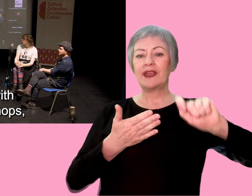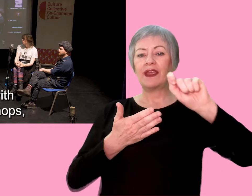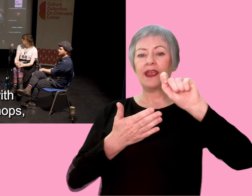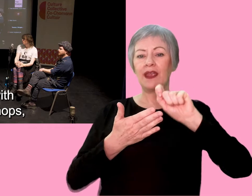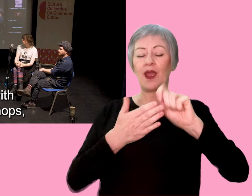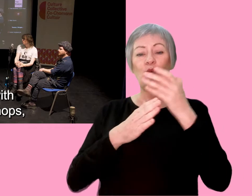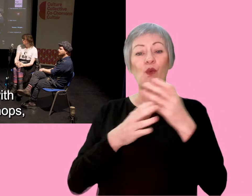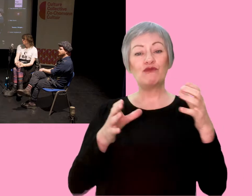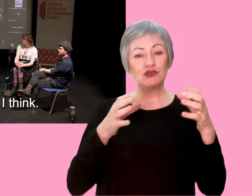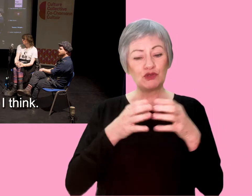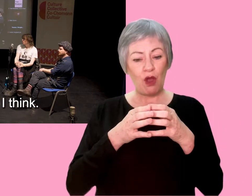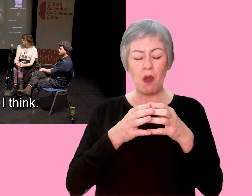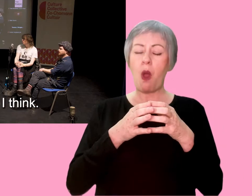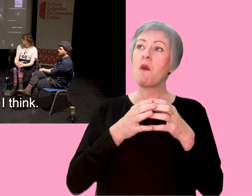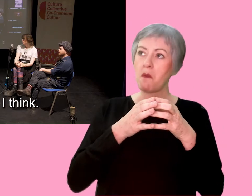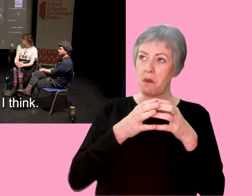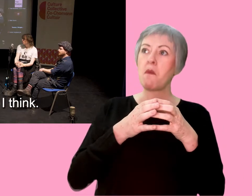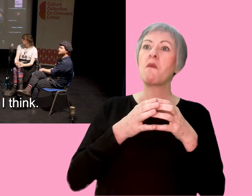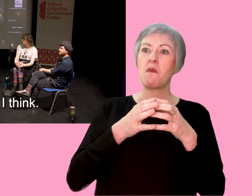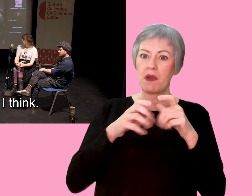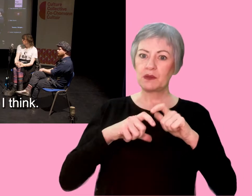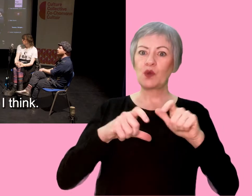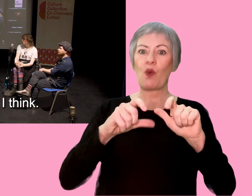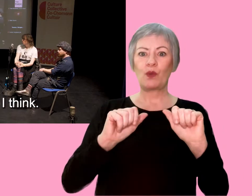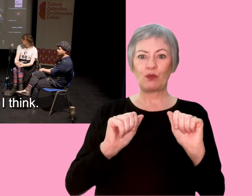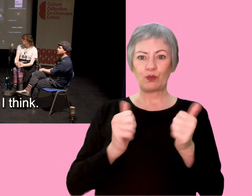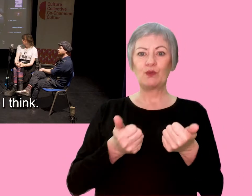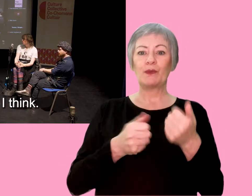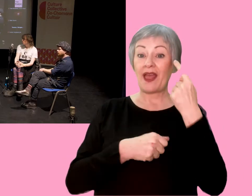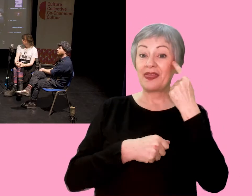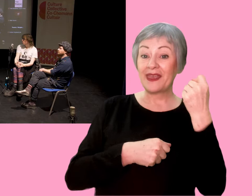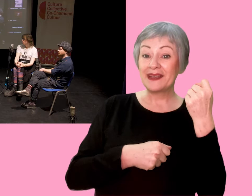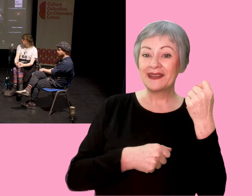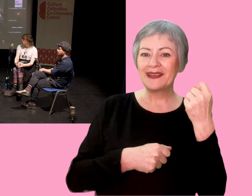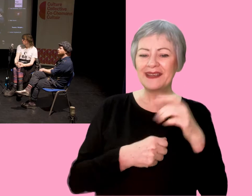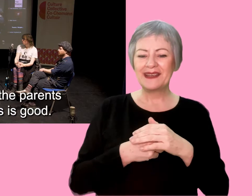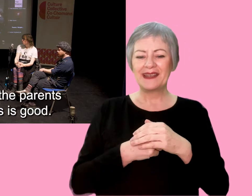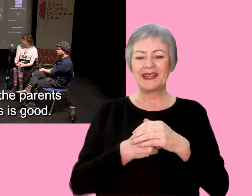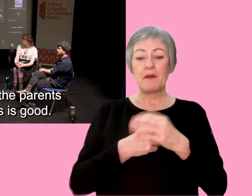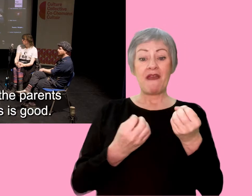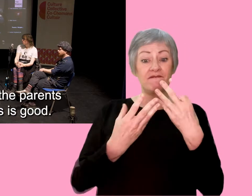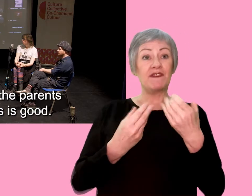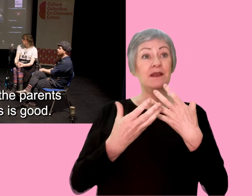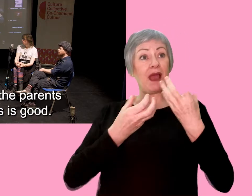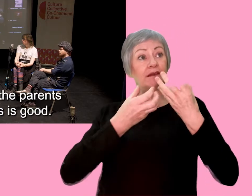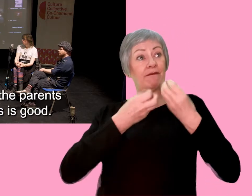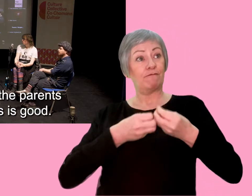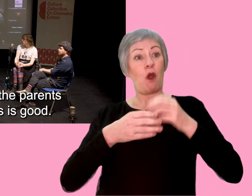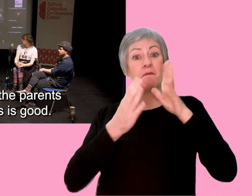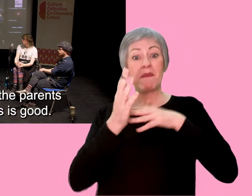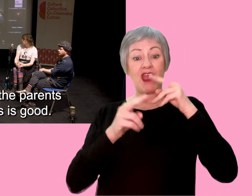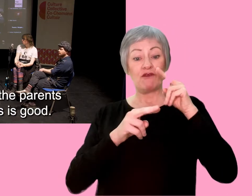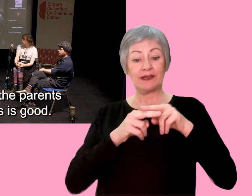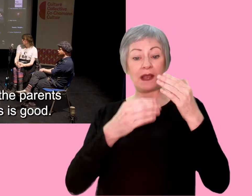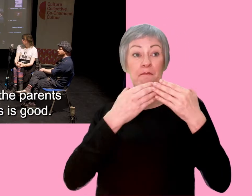calligraphy workshops, which is going good, I think. It's the feedback I get from the parents